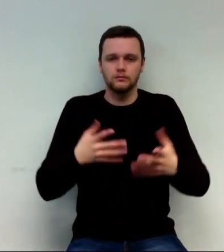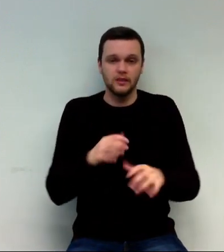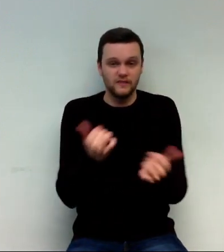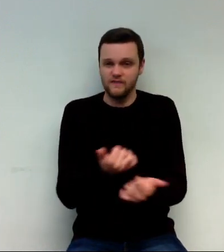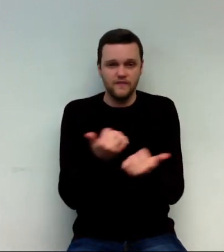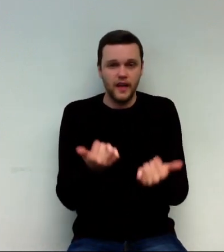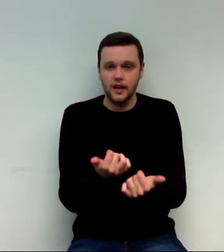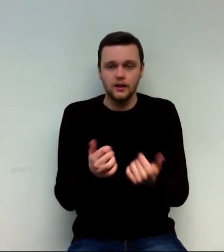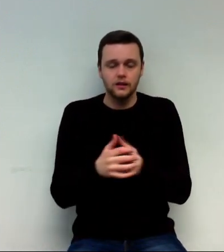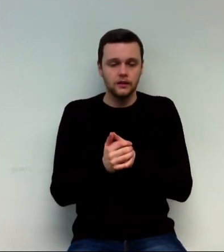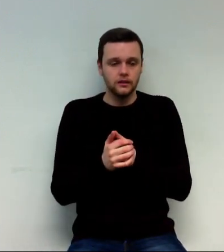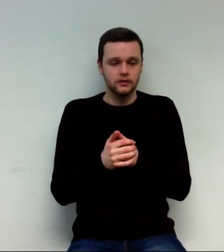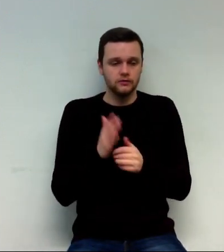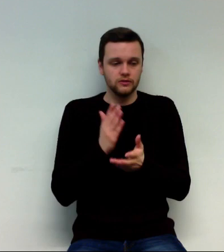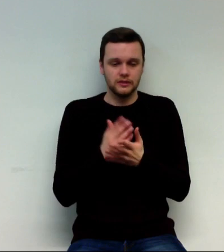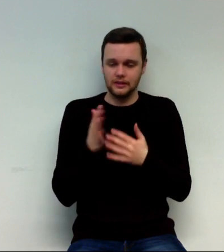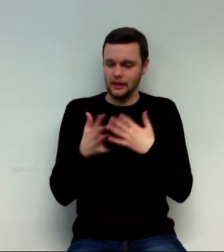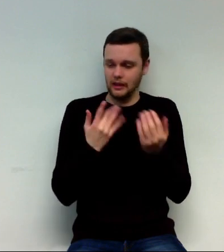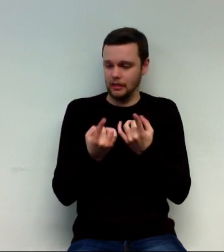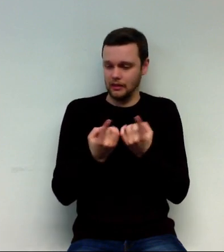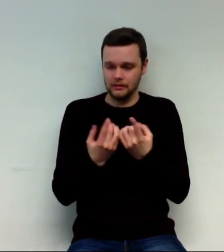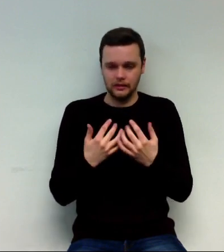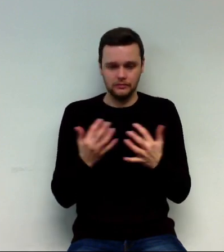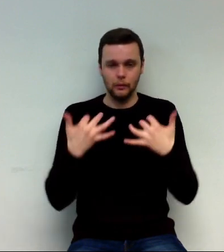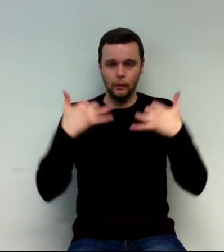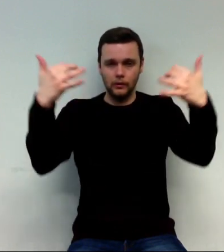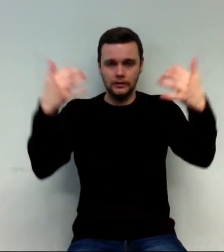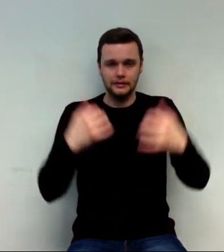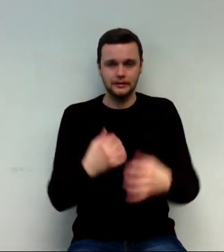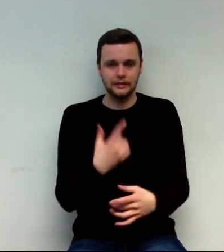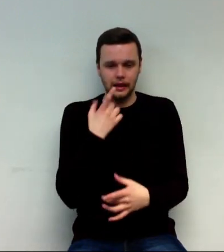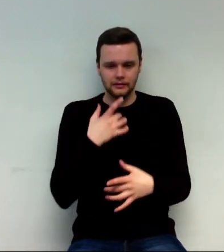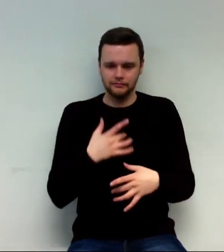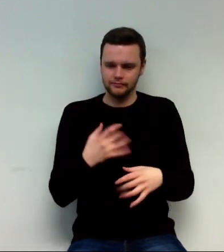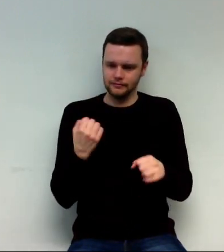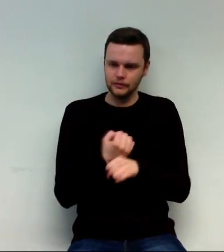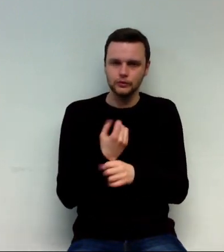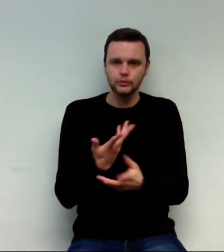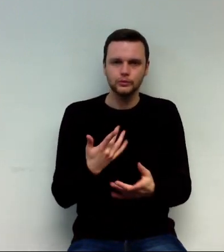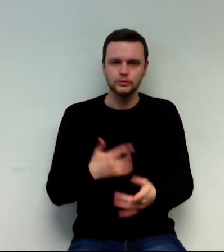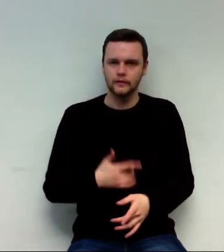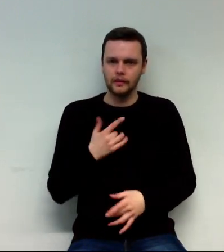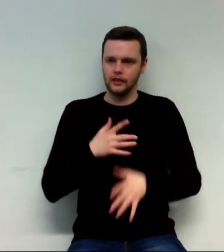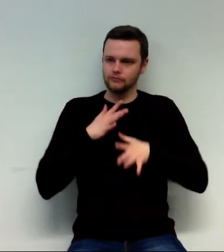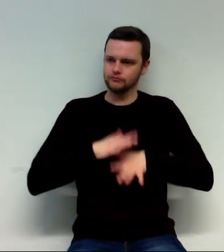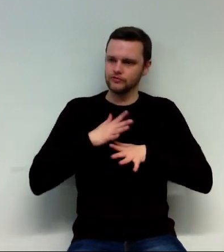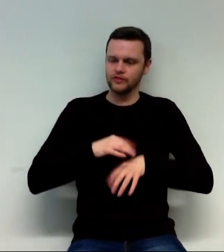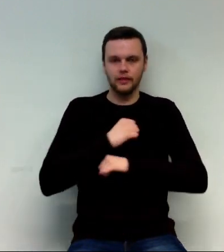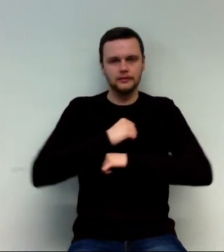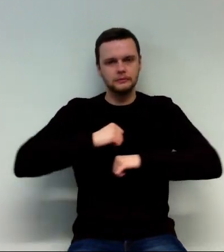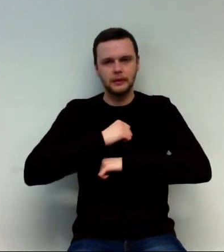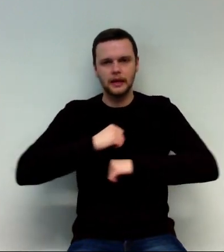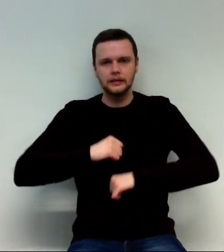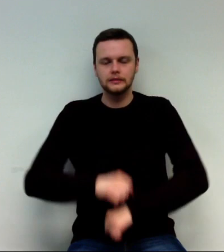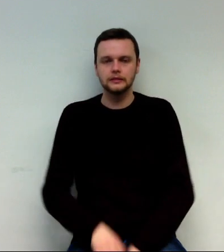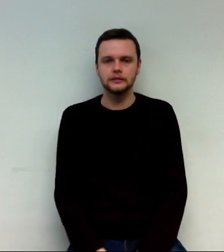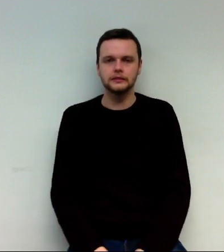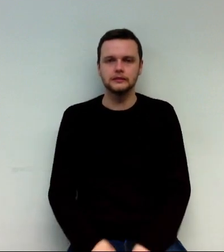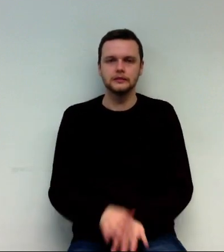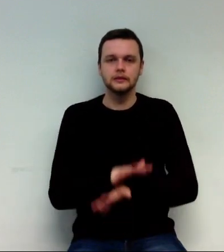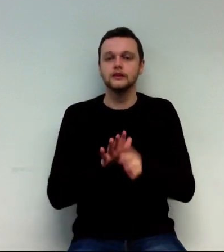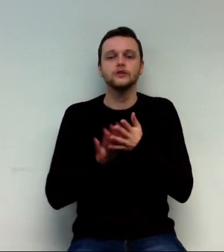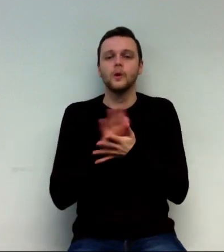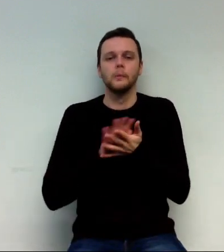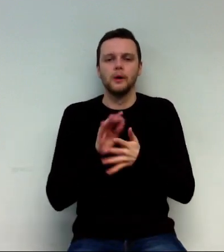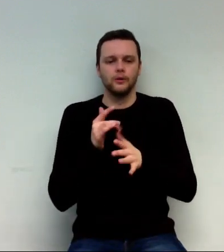really just things that the audience in a relaxed performance needs to be able to do to be in that space. It's not about them making a comment on